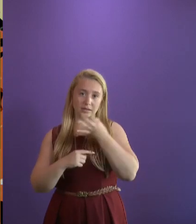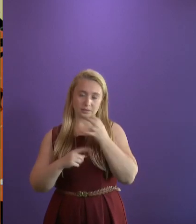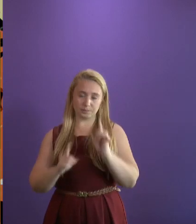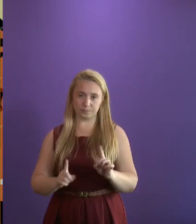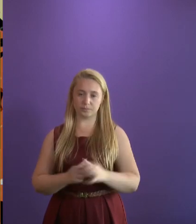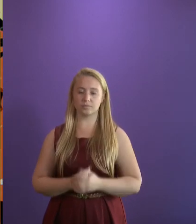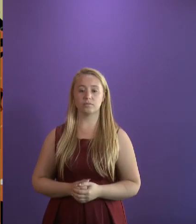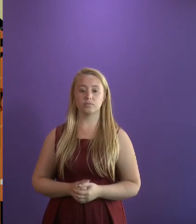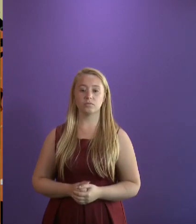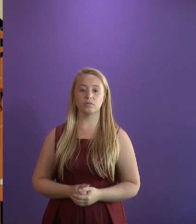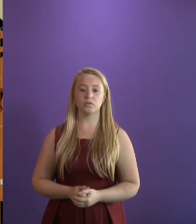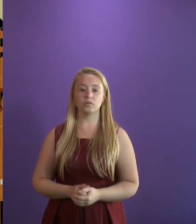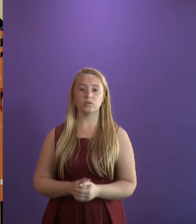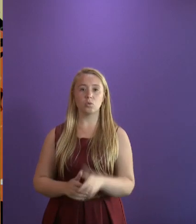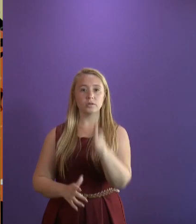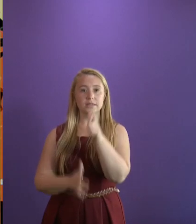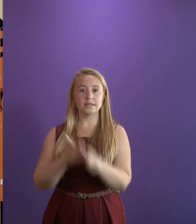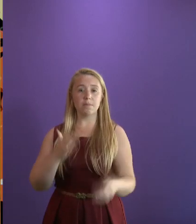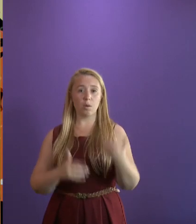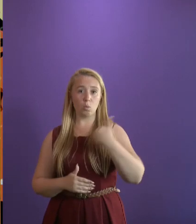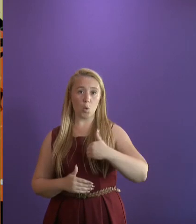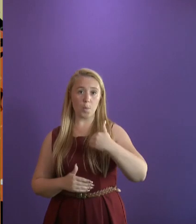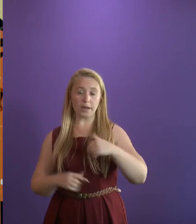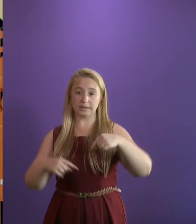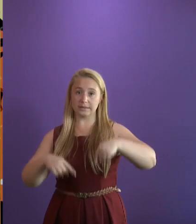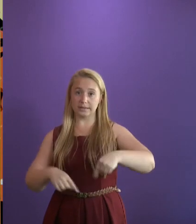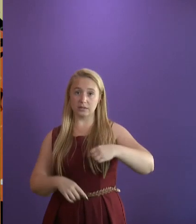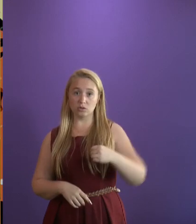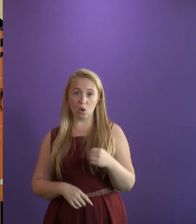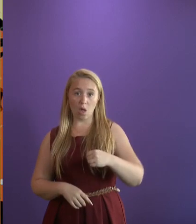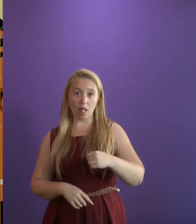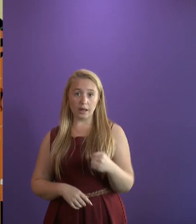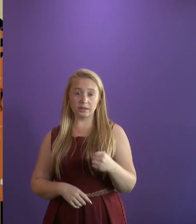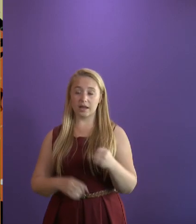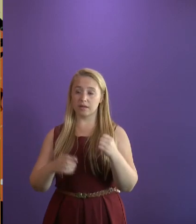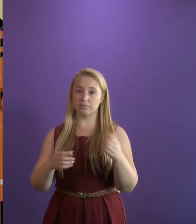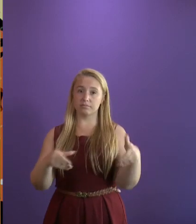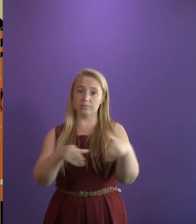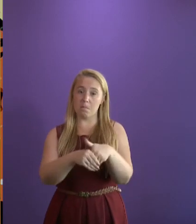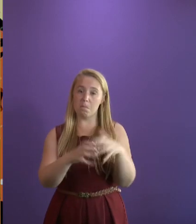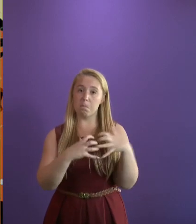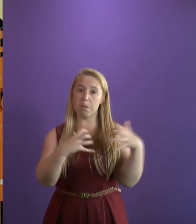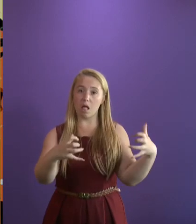many disabled women are currently standing in Scotland at Parliament and locally?